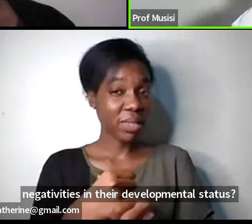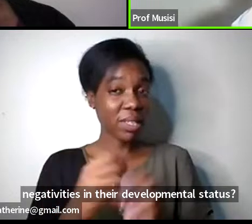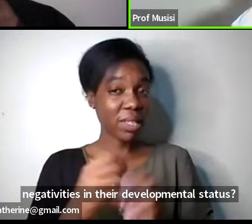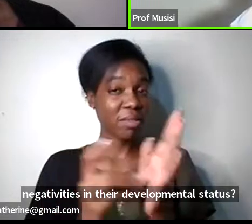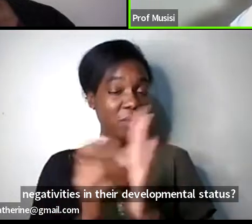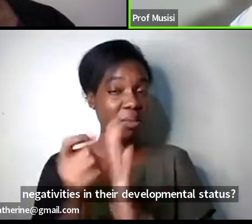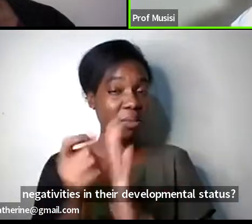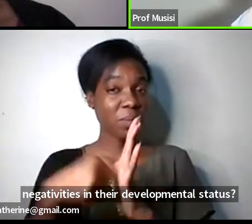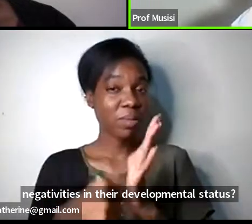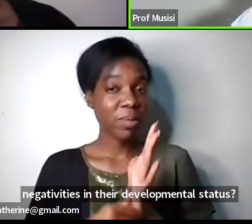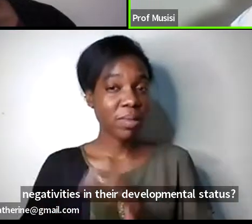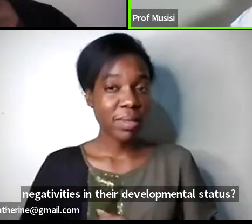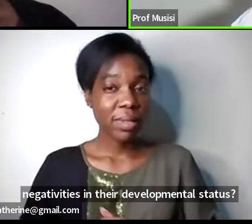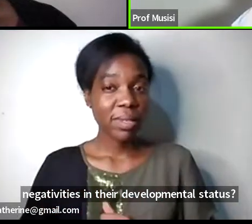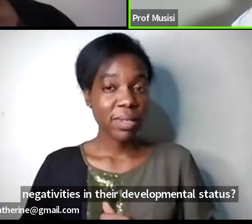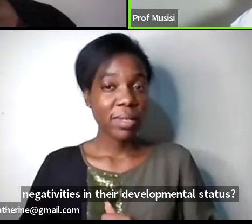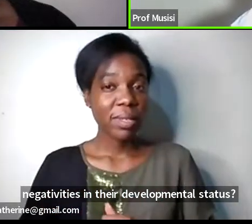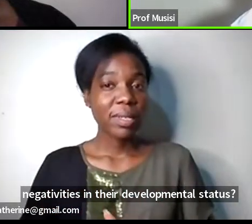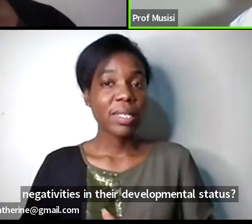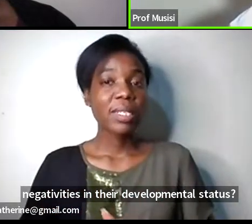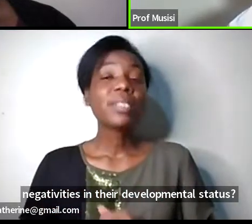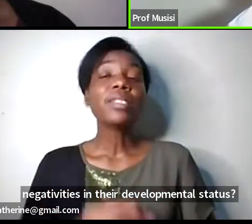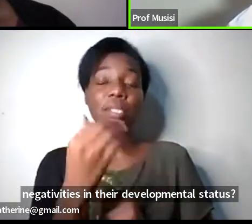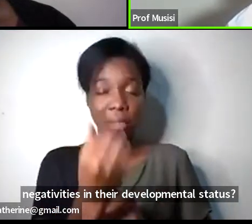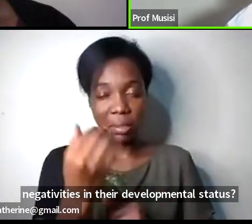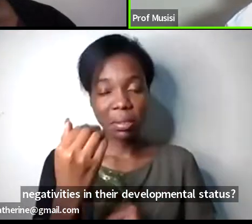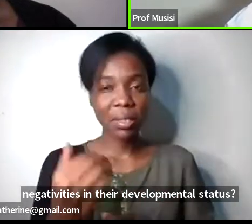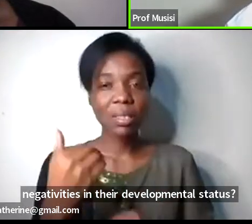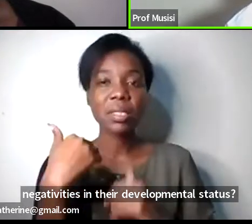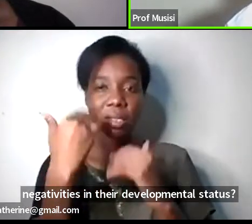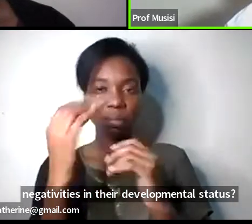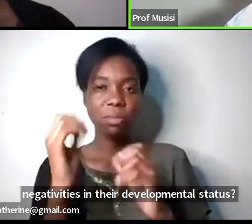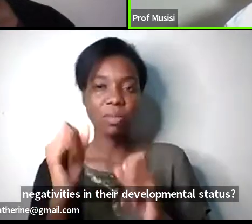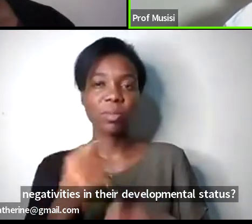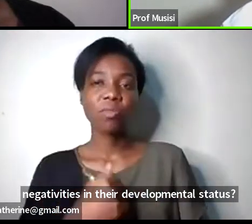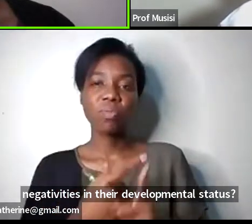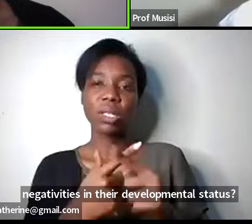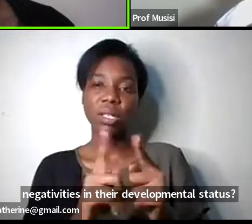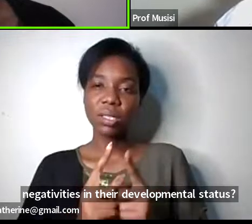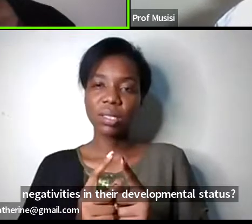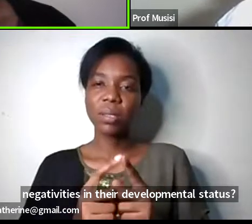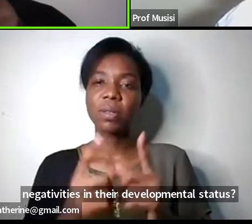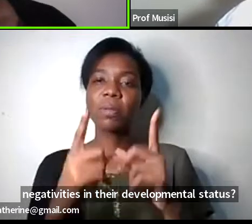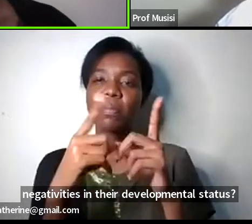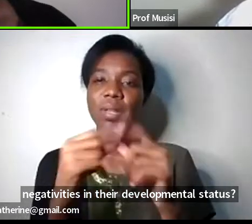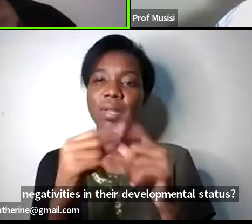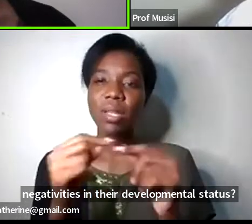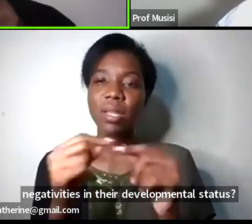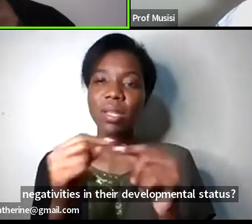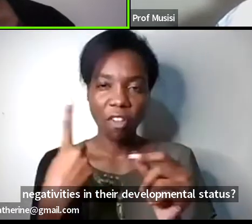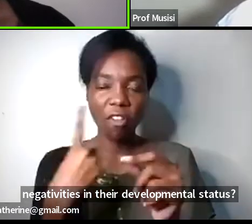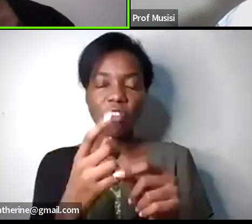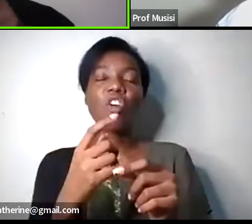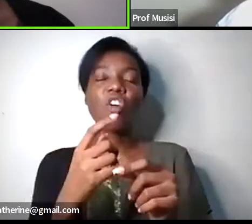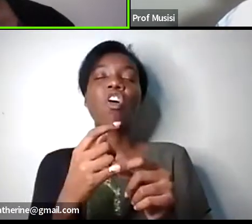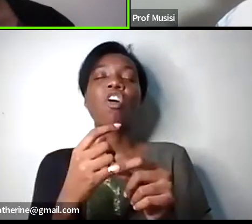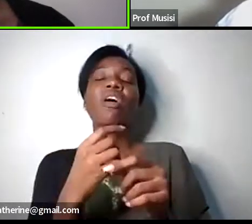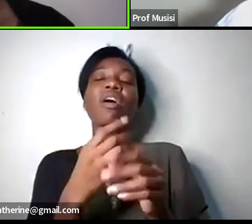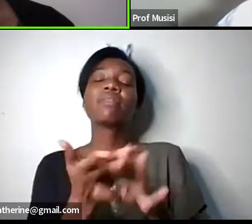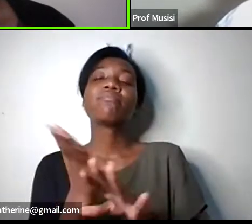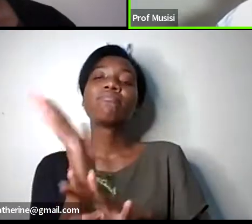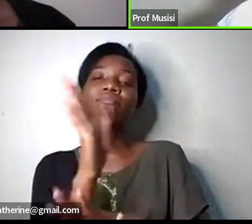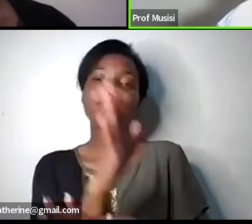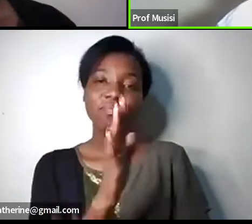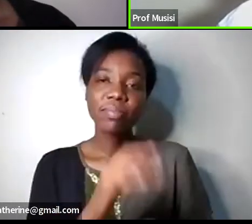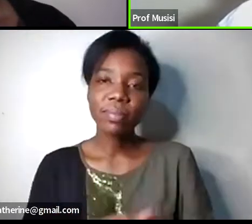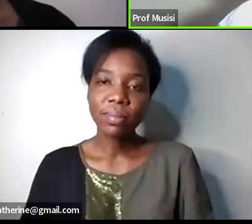Children that have been traumatized and are given a message of revenge will